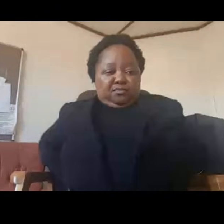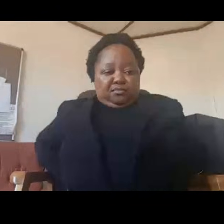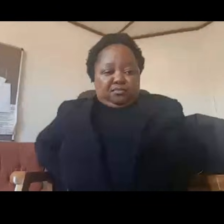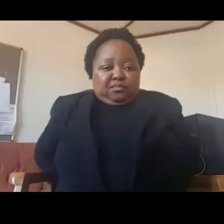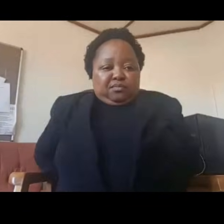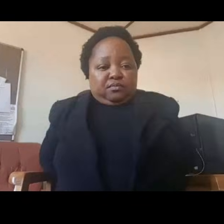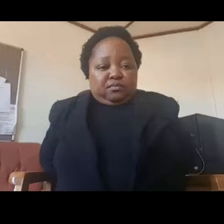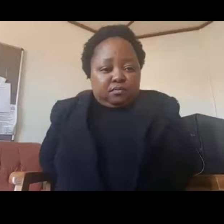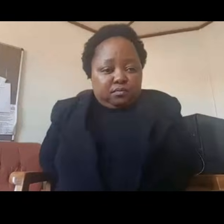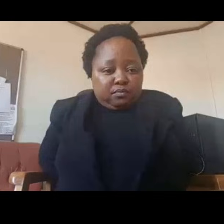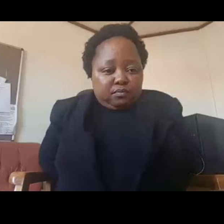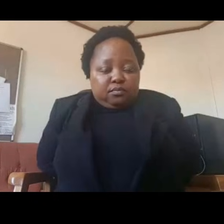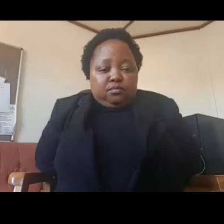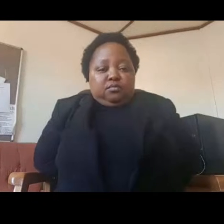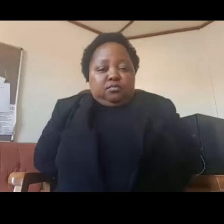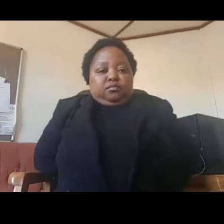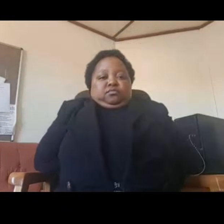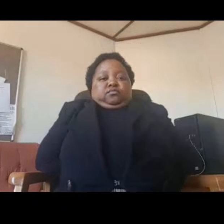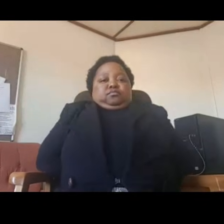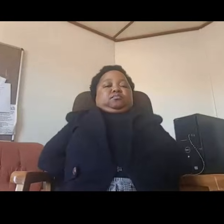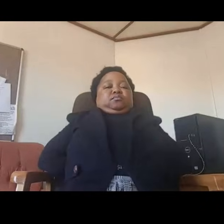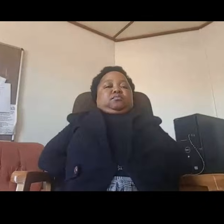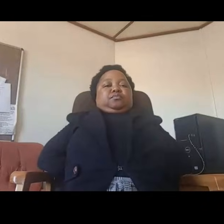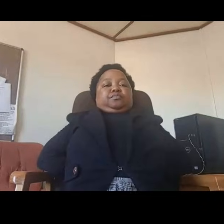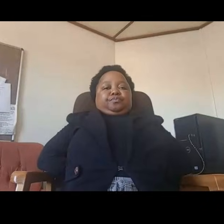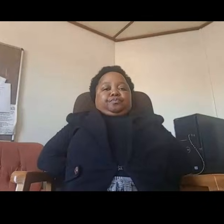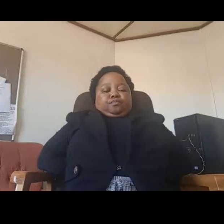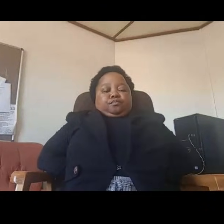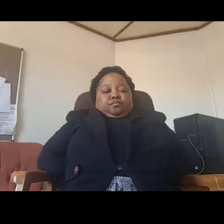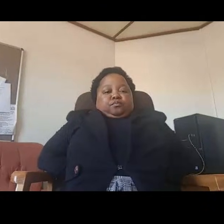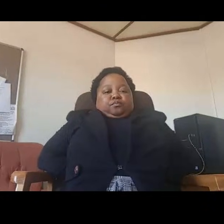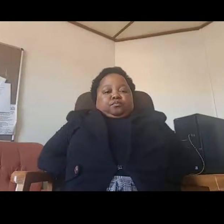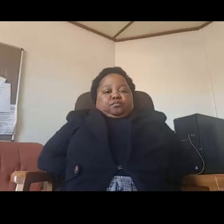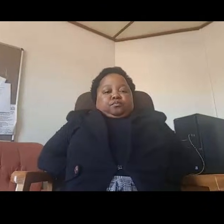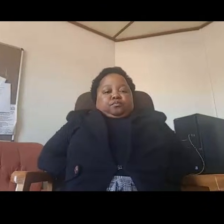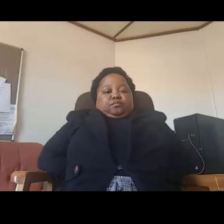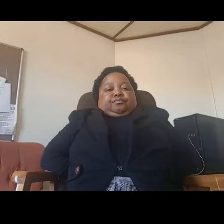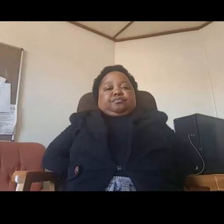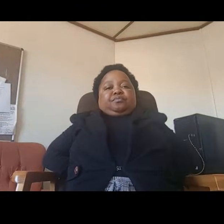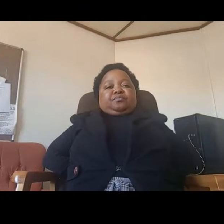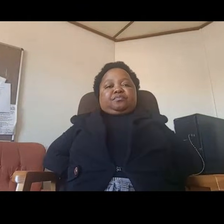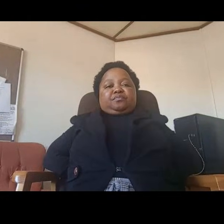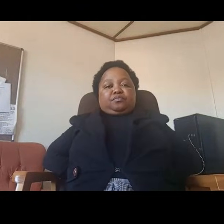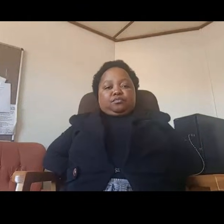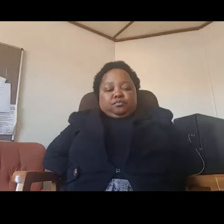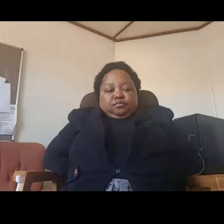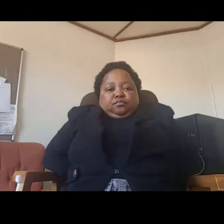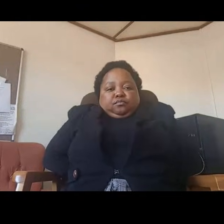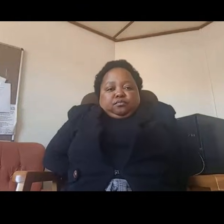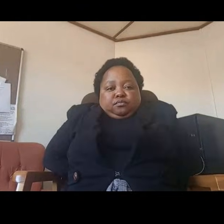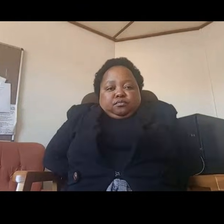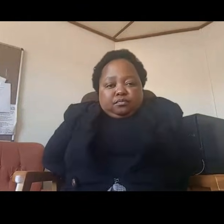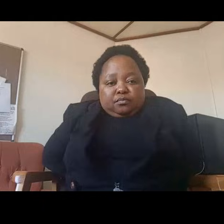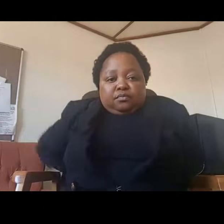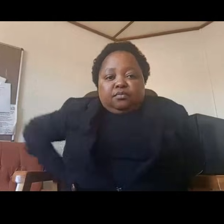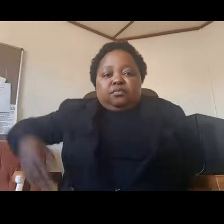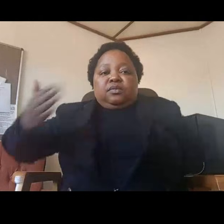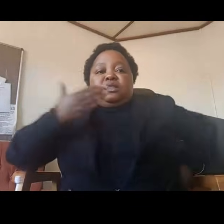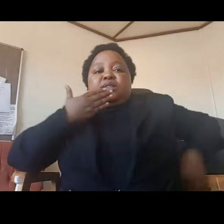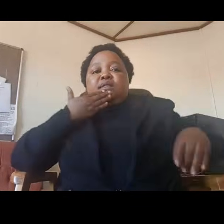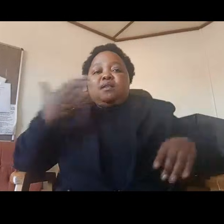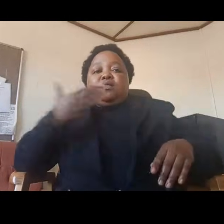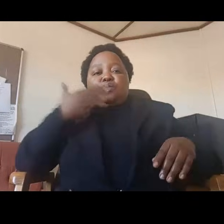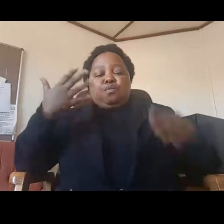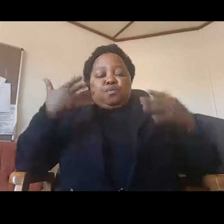panel, so I'm going to pause here. Thank you. Yes. No, thanks, Tanya, for addressing that comprehensively.